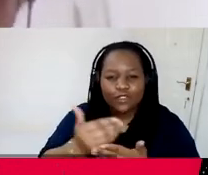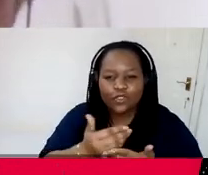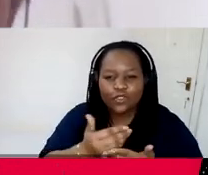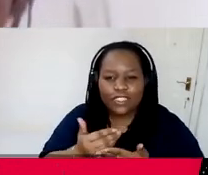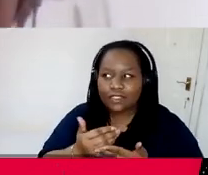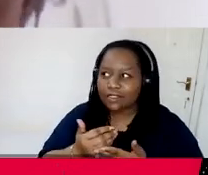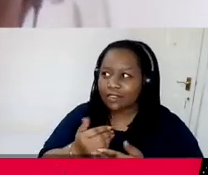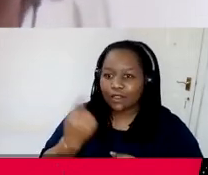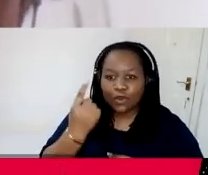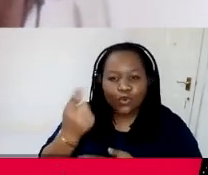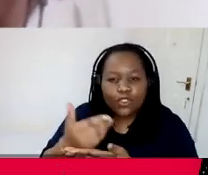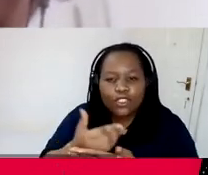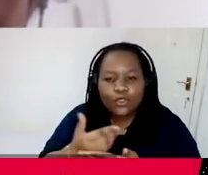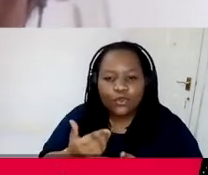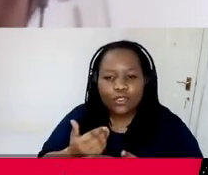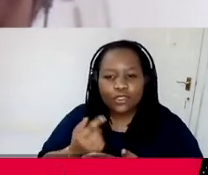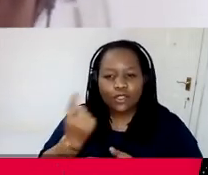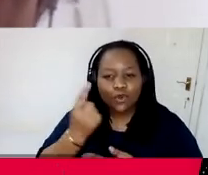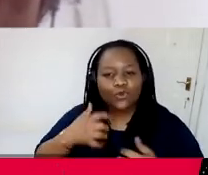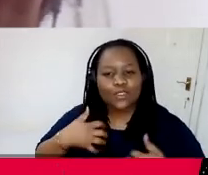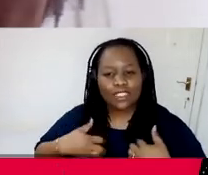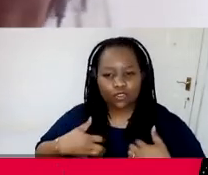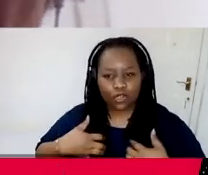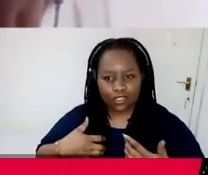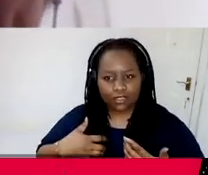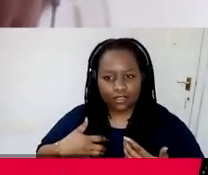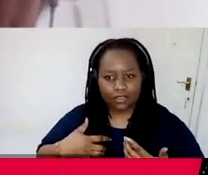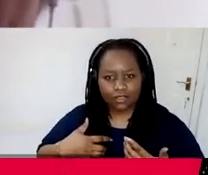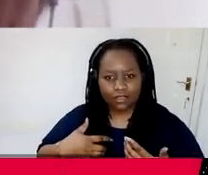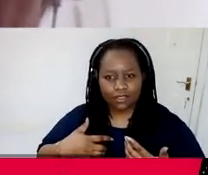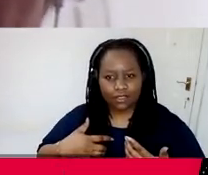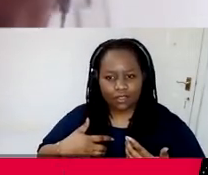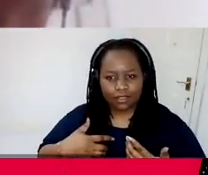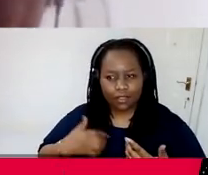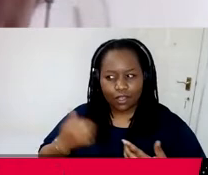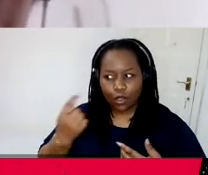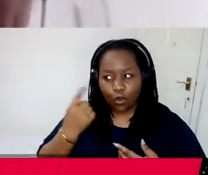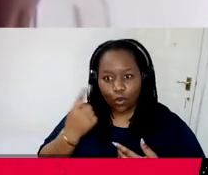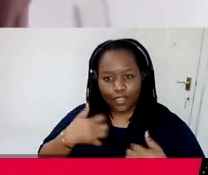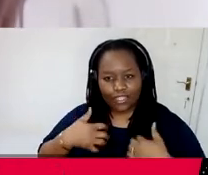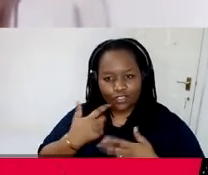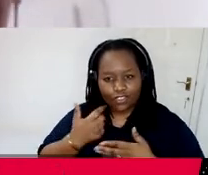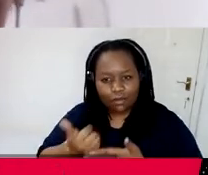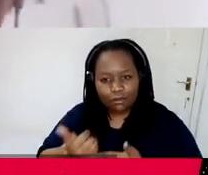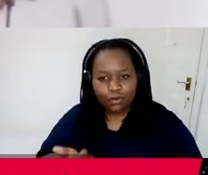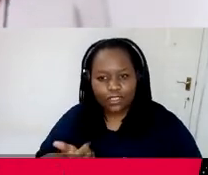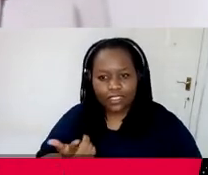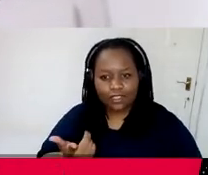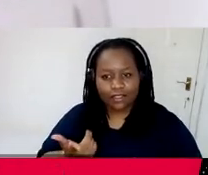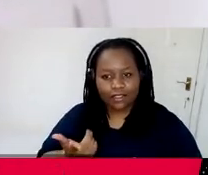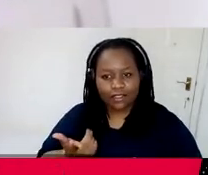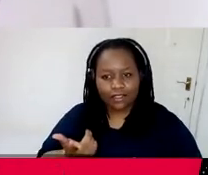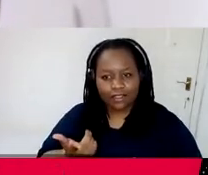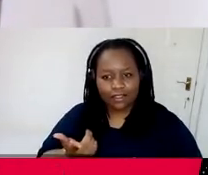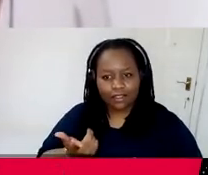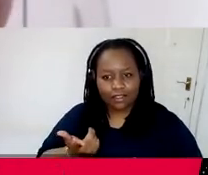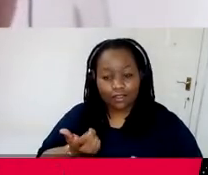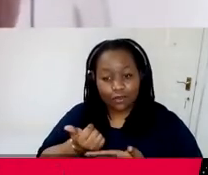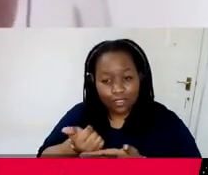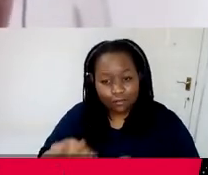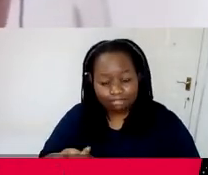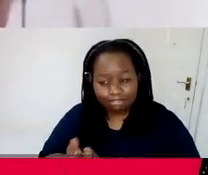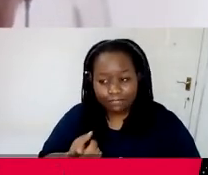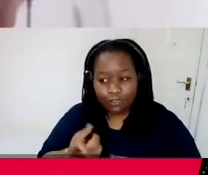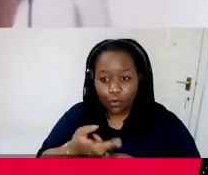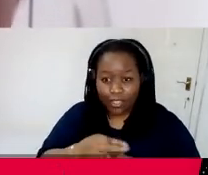is making freedom of information requests, I would say be persistent, keep a spreadsheet, know when you made the request, note